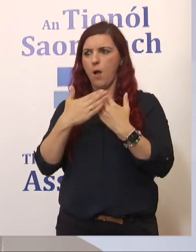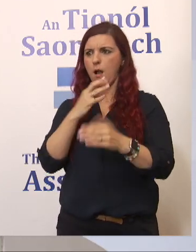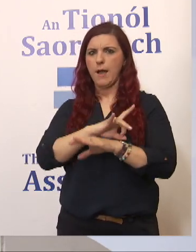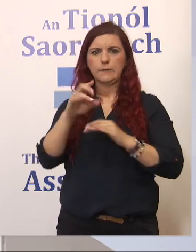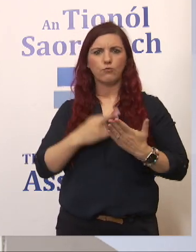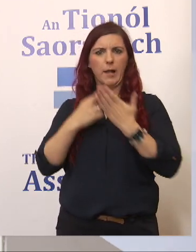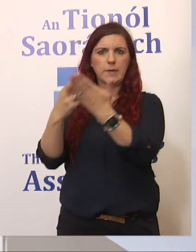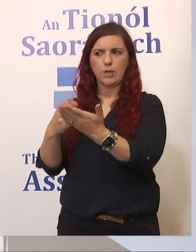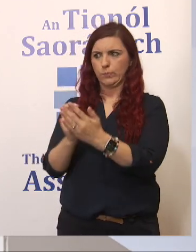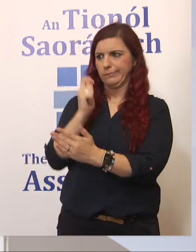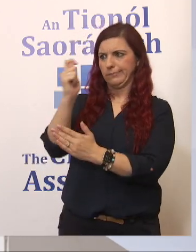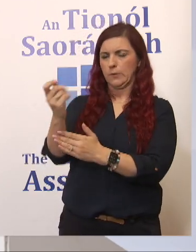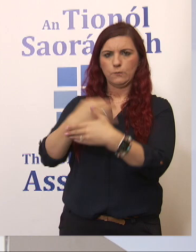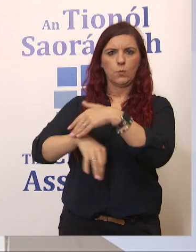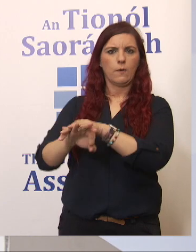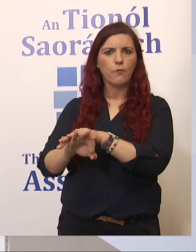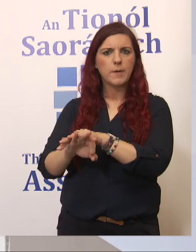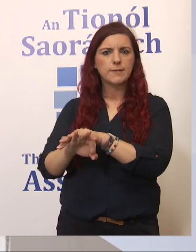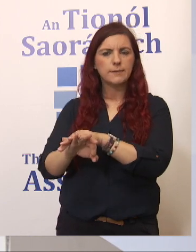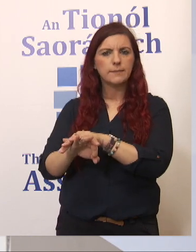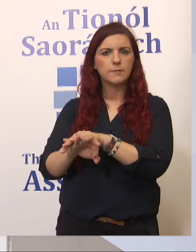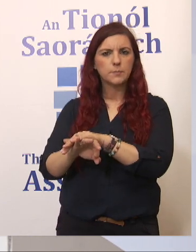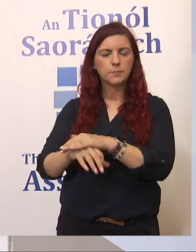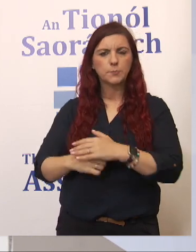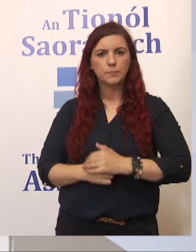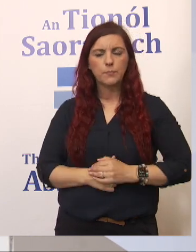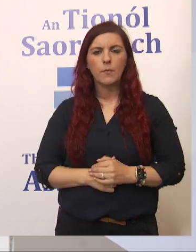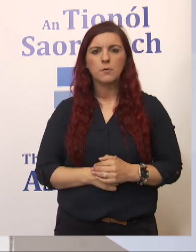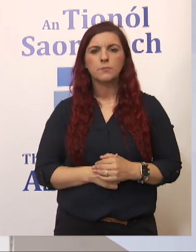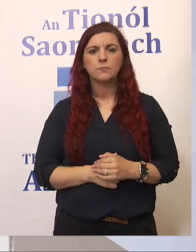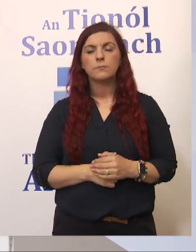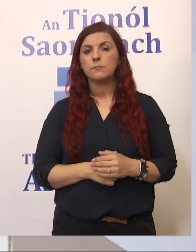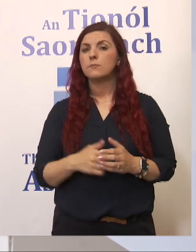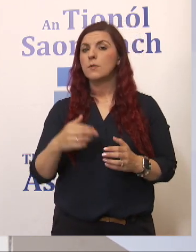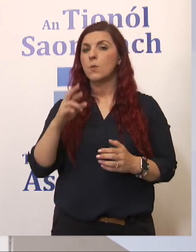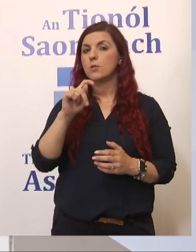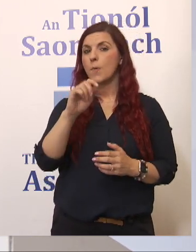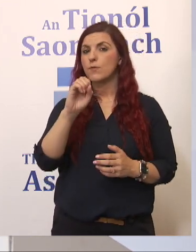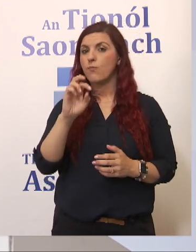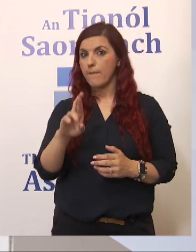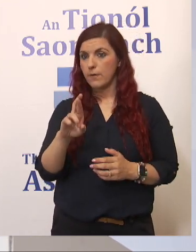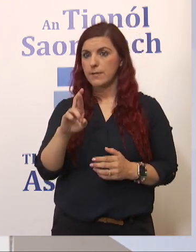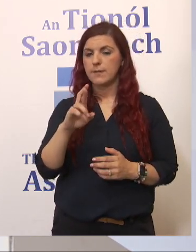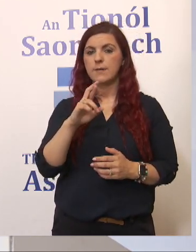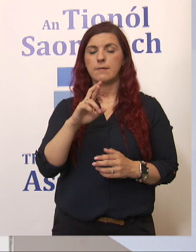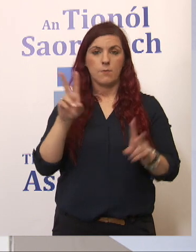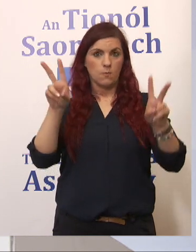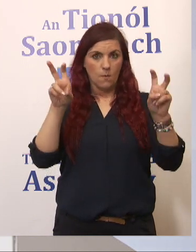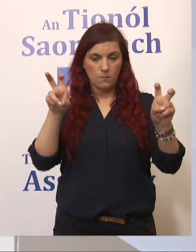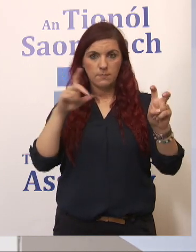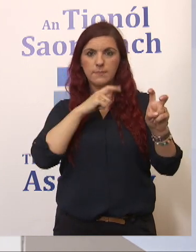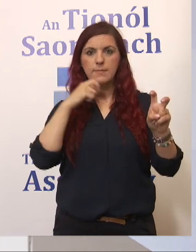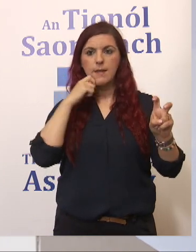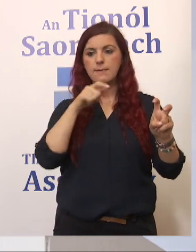that you will propose as the Assembly members. And again, our terms of reference are that, and I quote, a